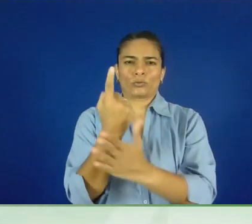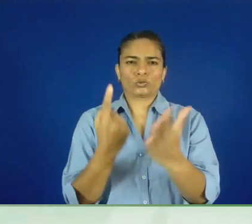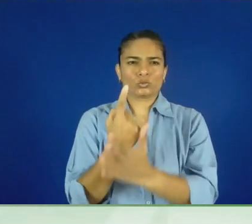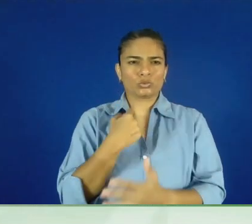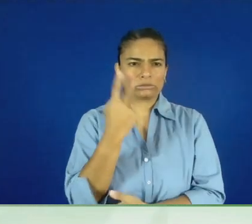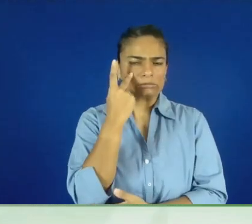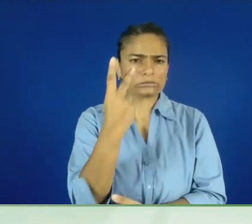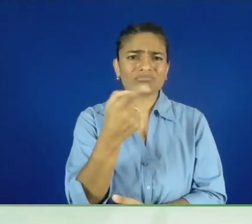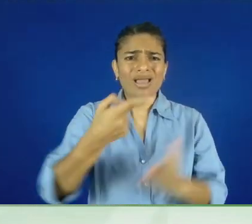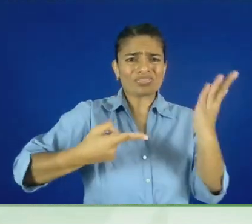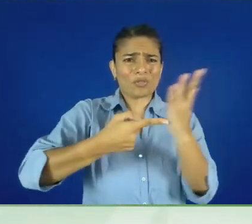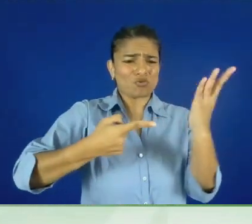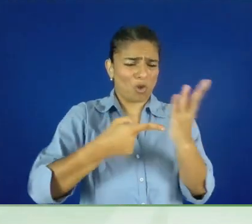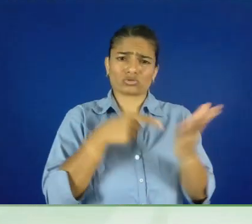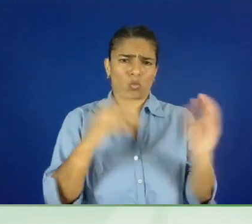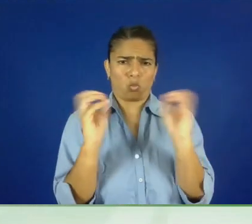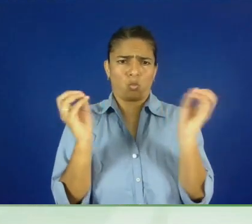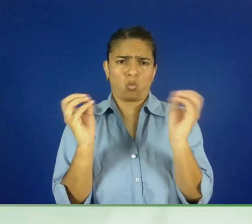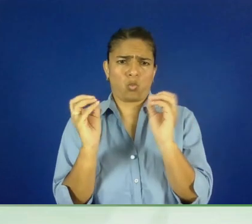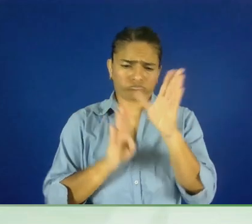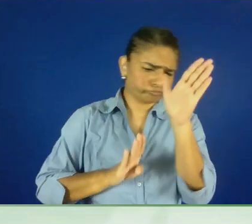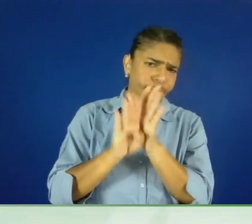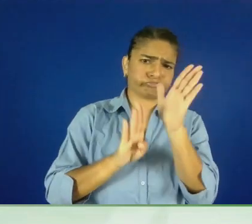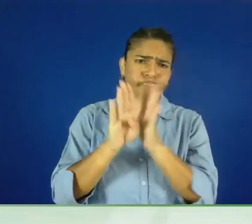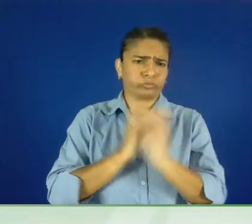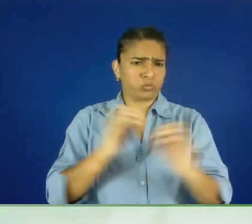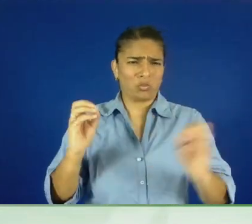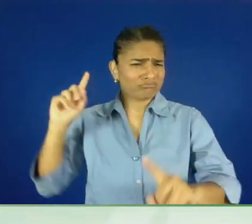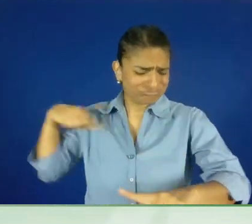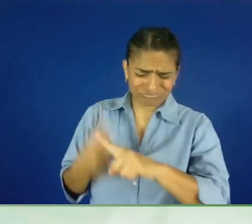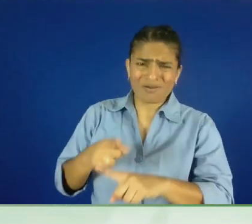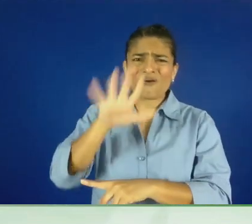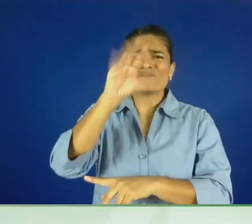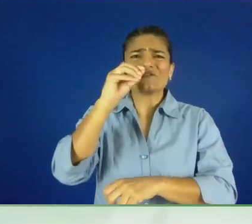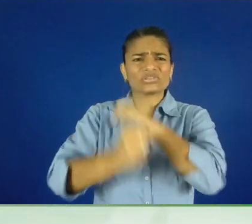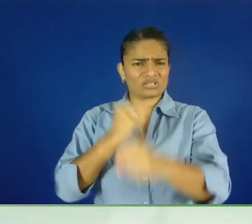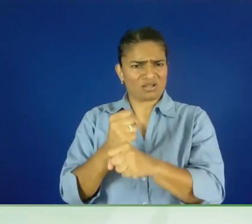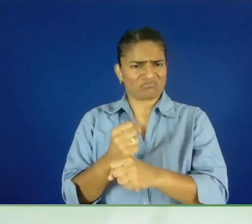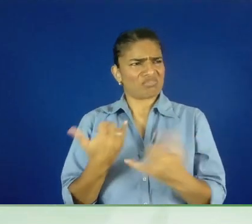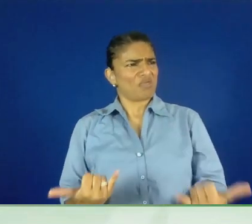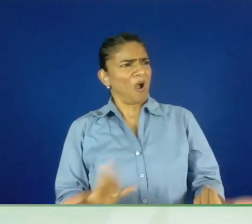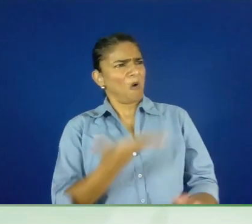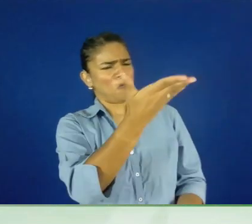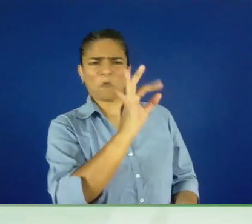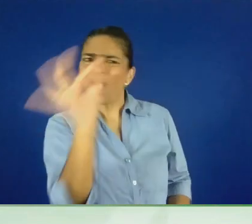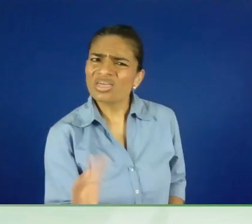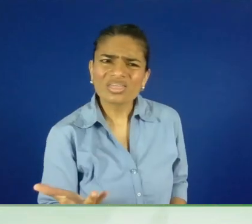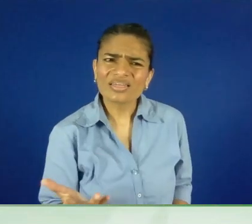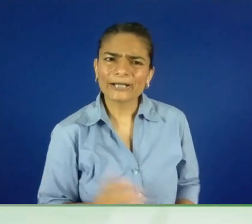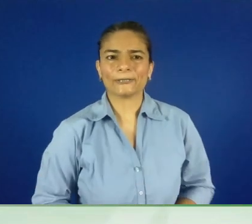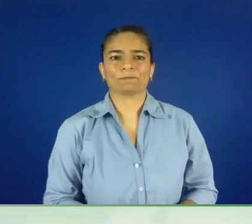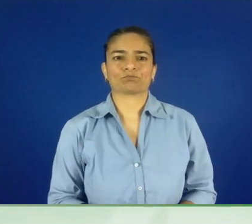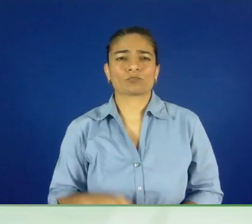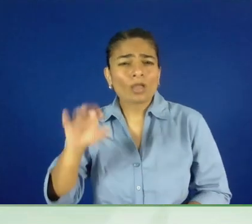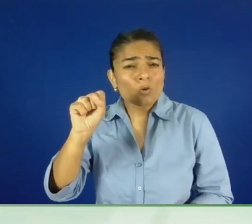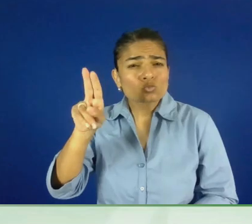Okay. And Susan? Why has so little attention been paid to the impact of HR technology on